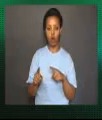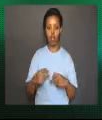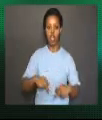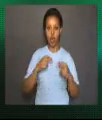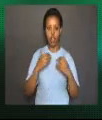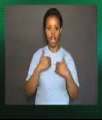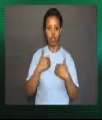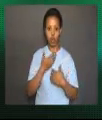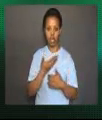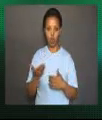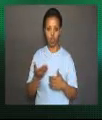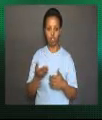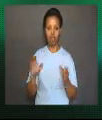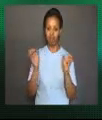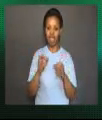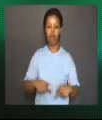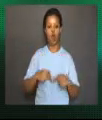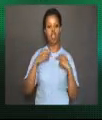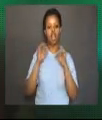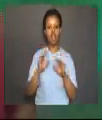from non-living objects.